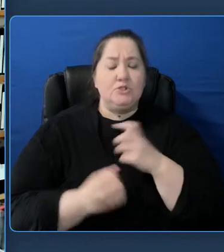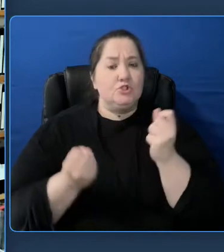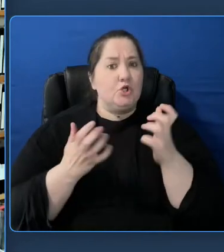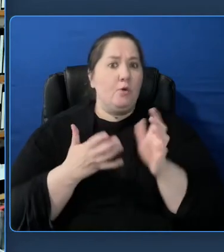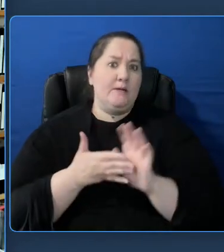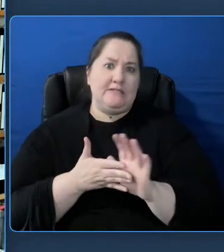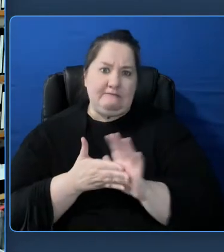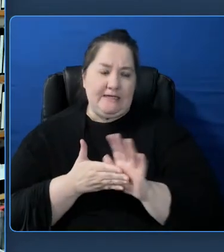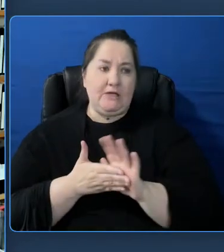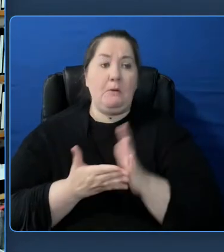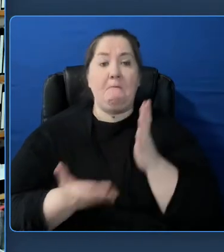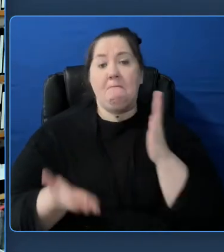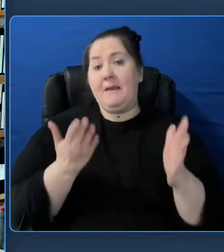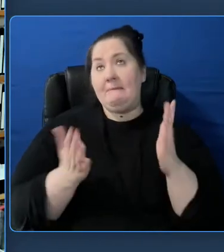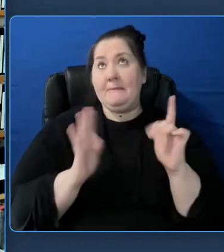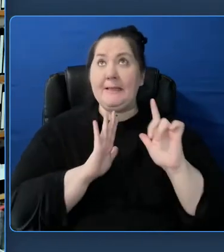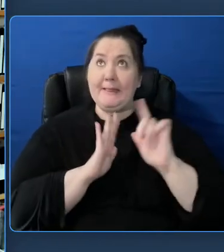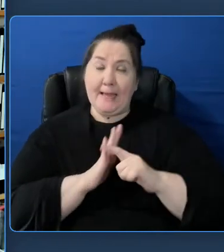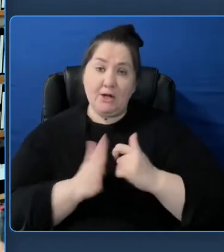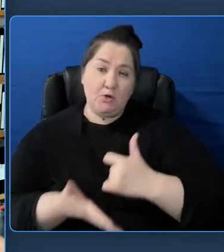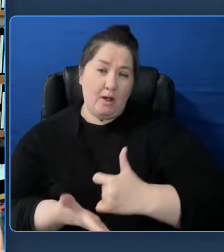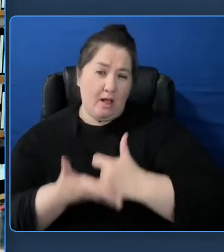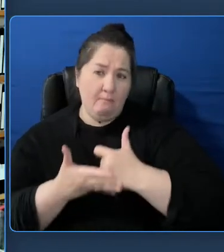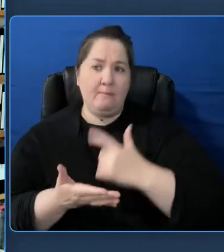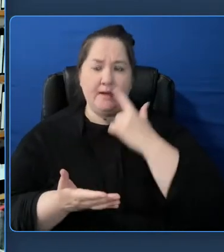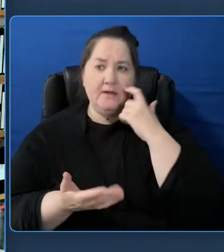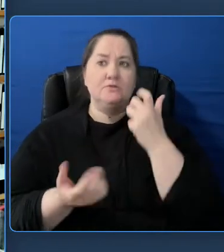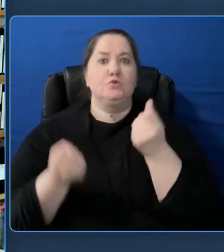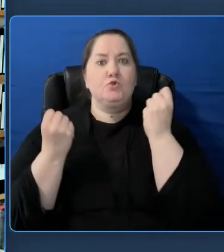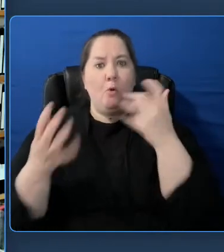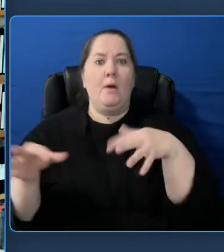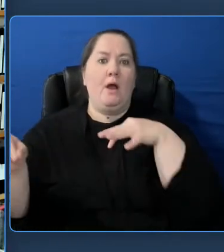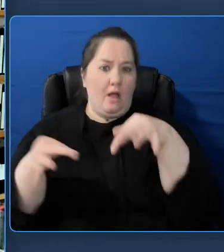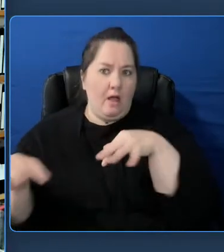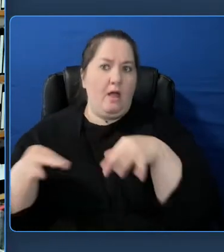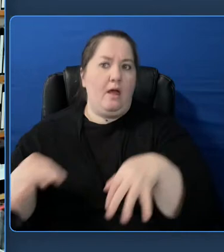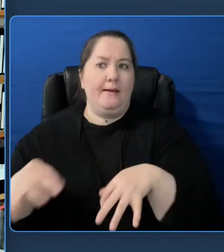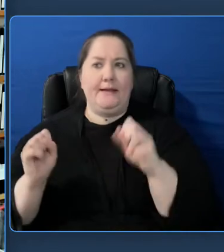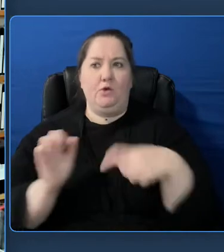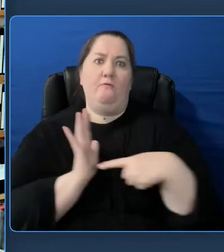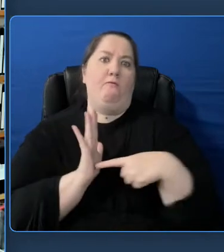much video and it might come in handy because there's so much to describe and